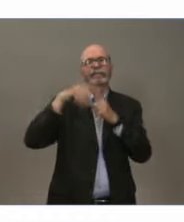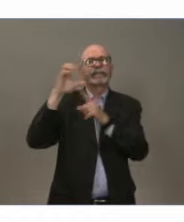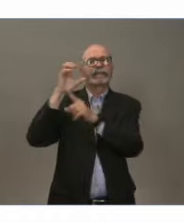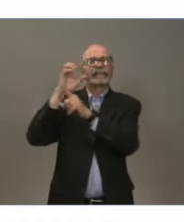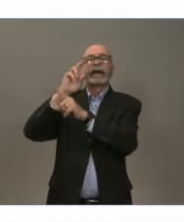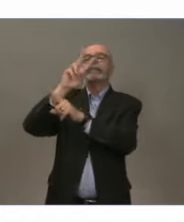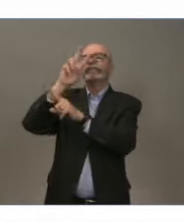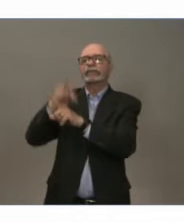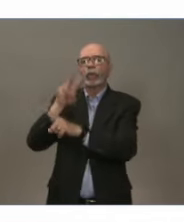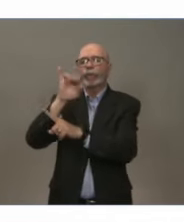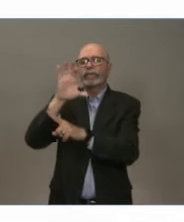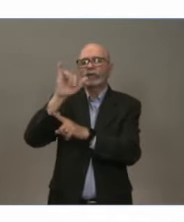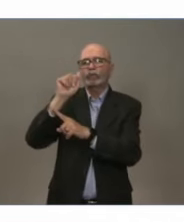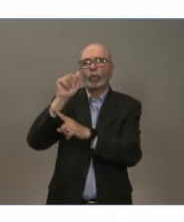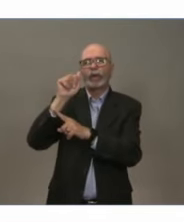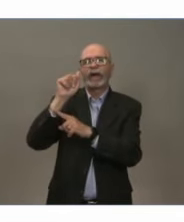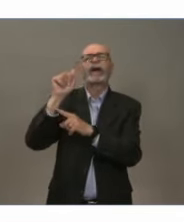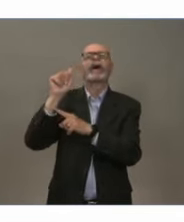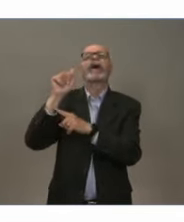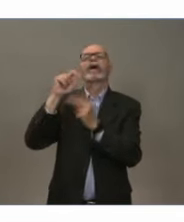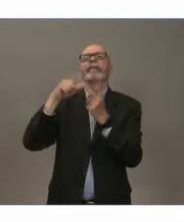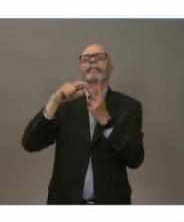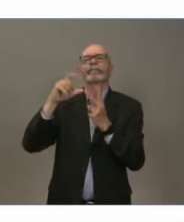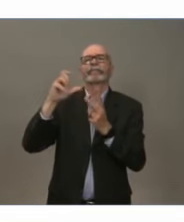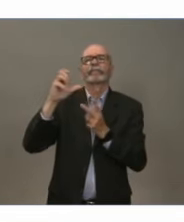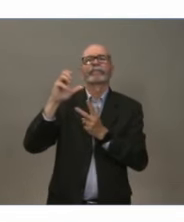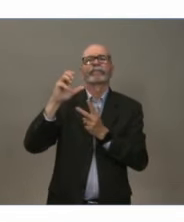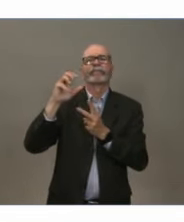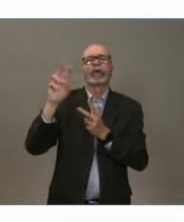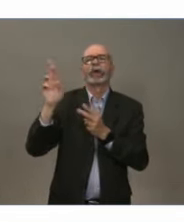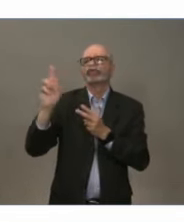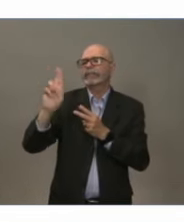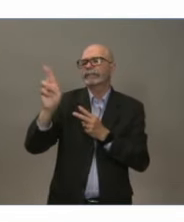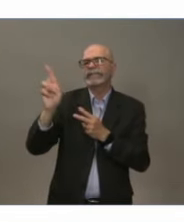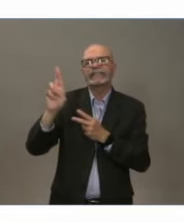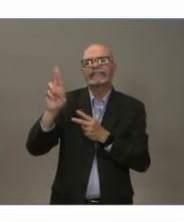at beyond the eastern zone.